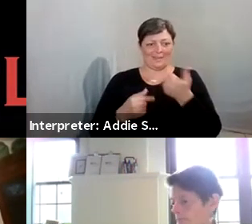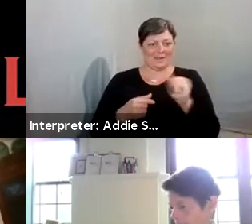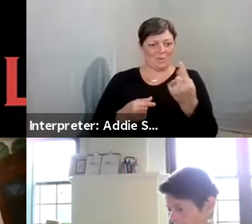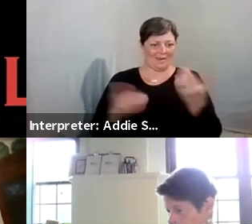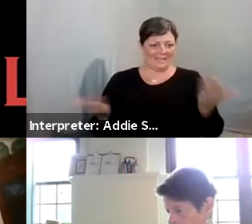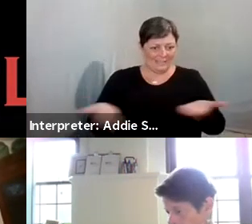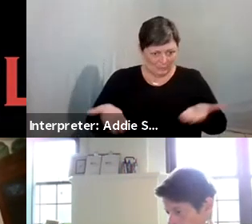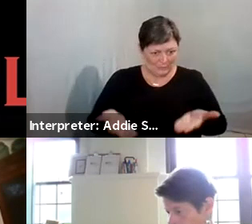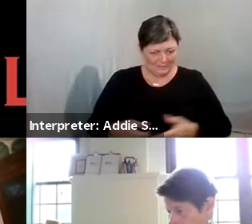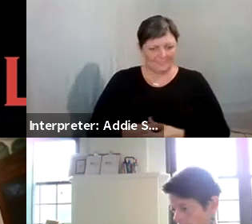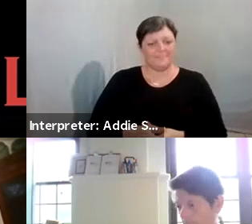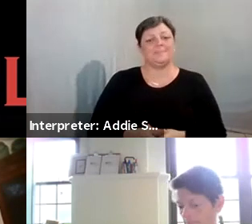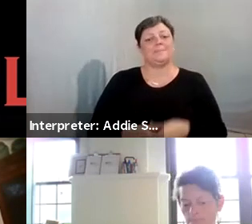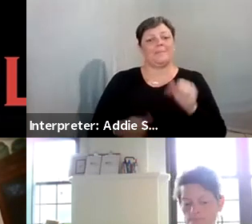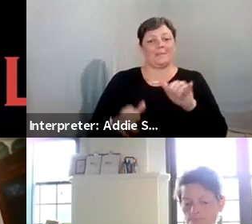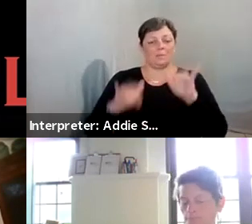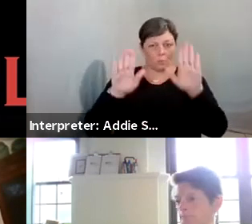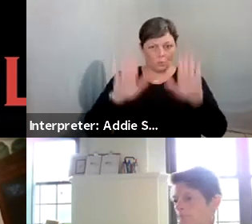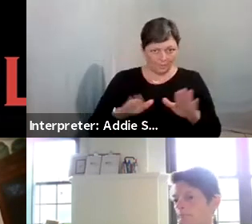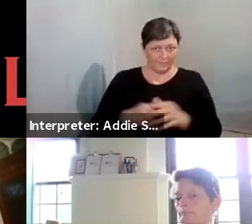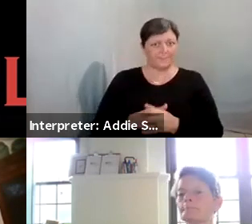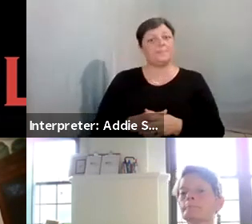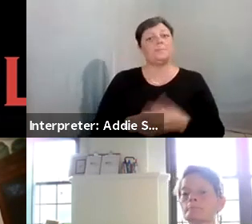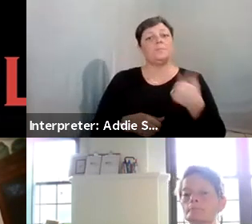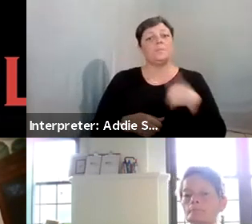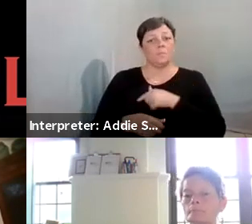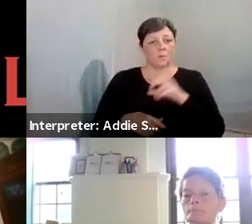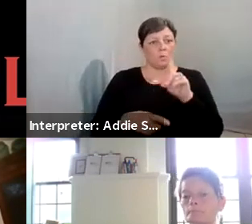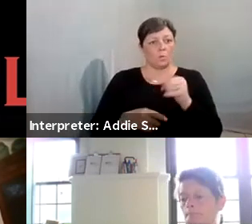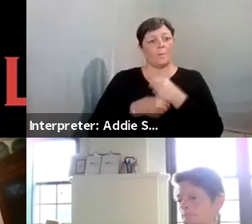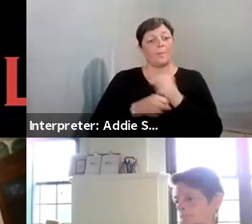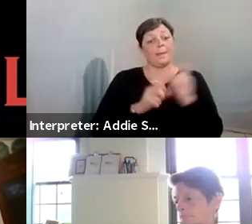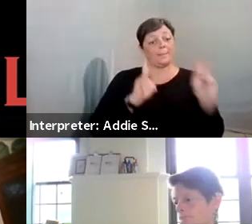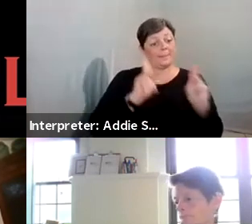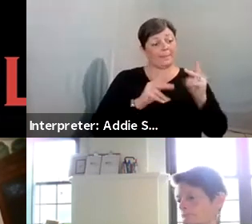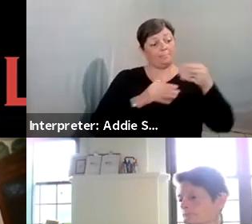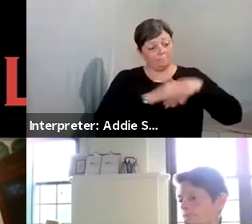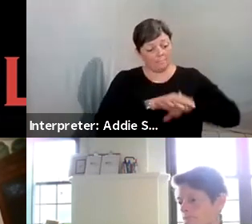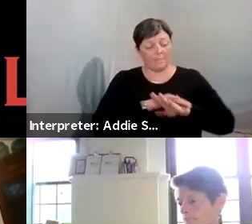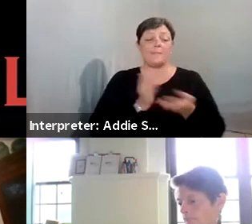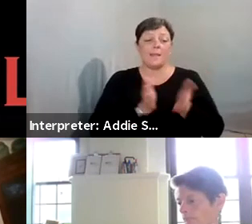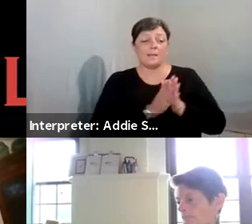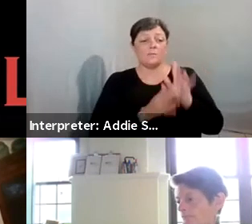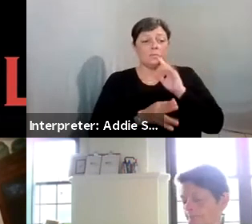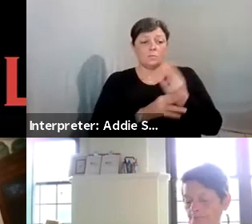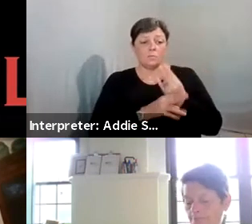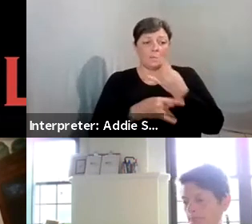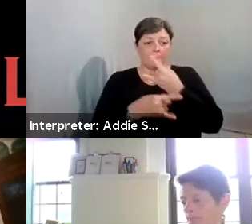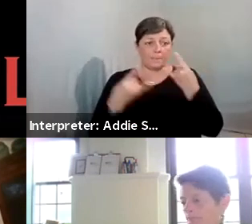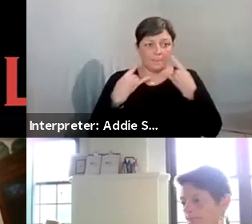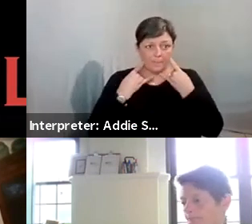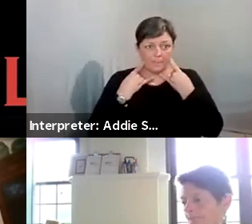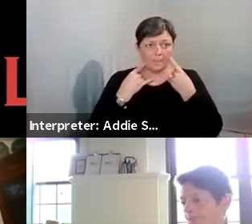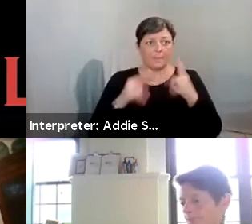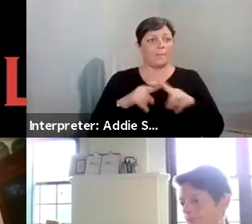has been great. We do make individuals who come in, we ask them to wear a mask, but we don't